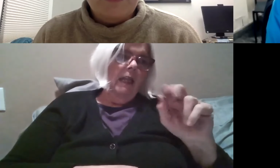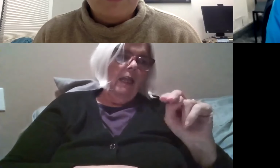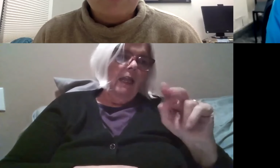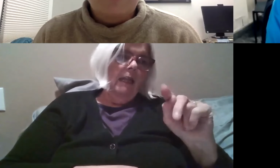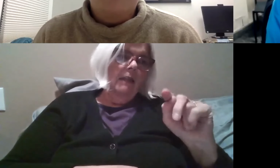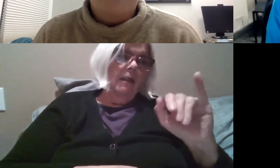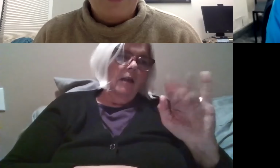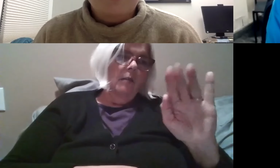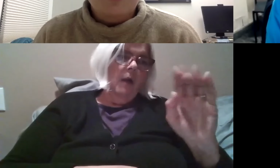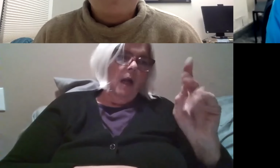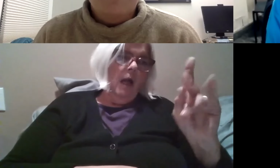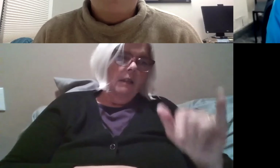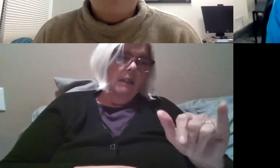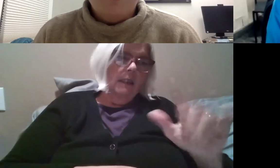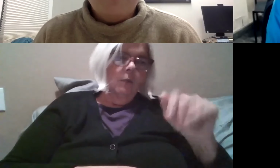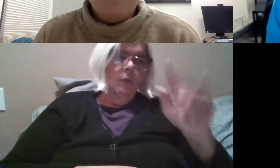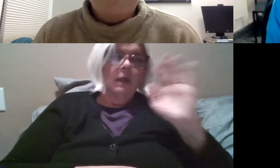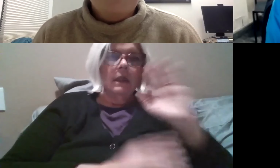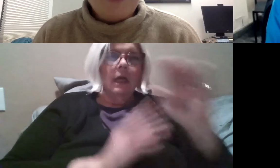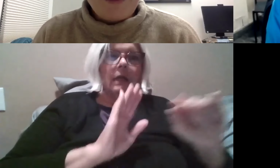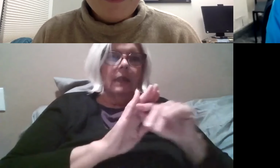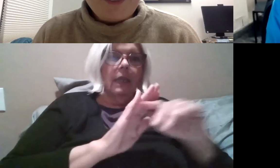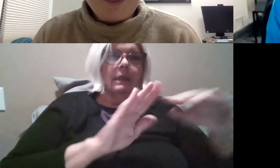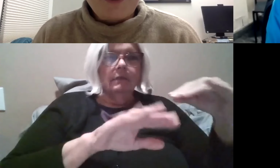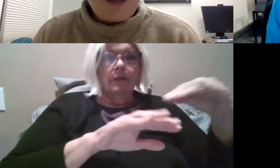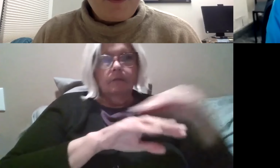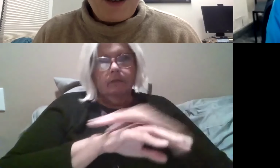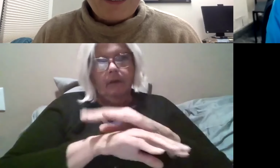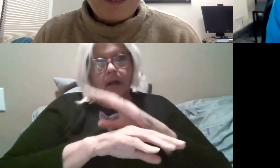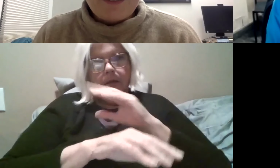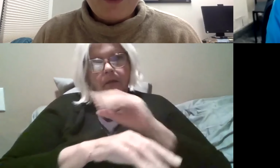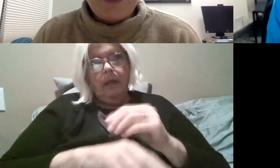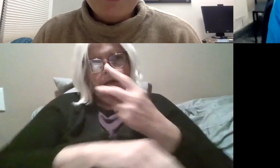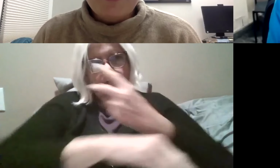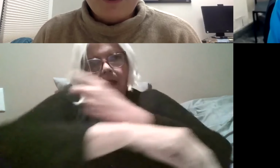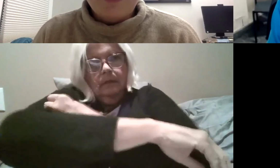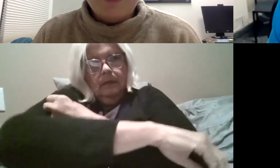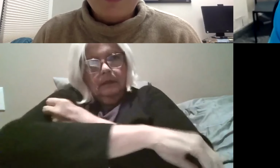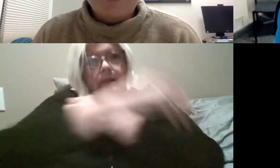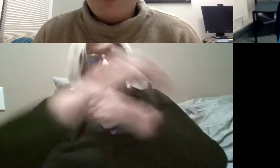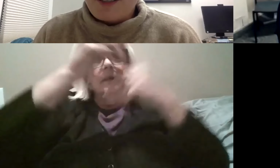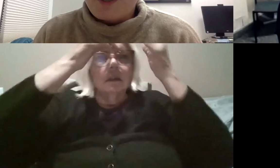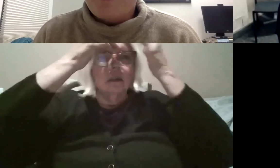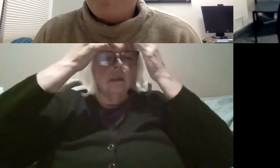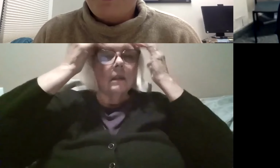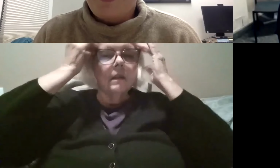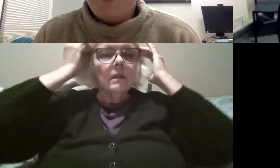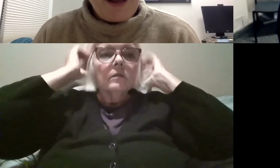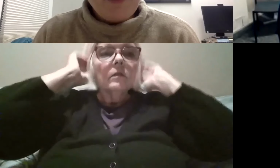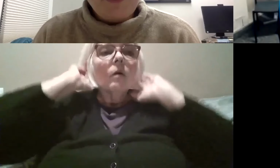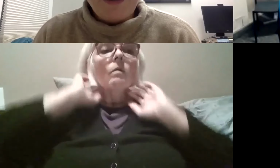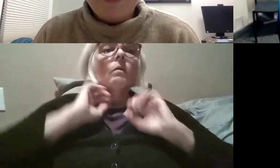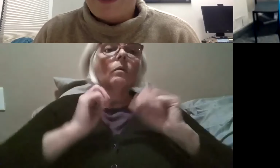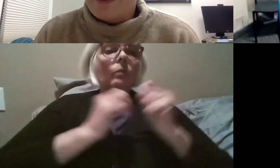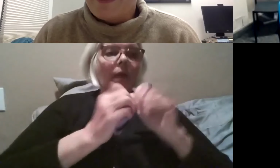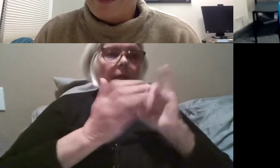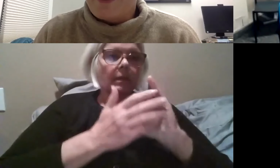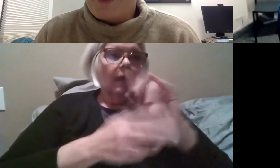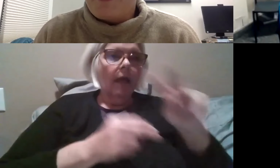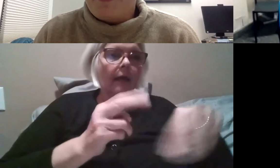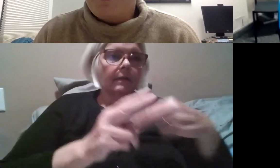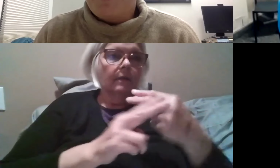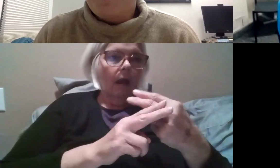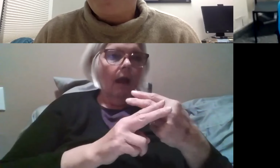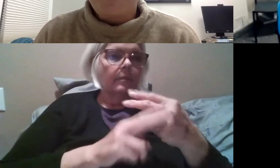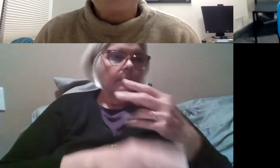different mechanism of action. But that is true for some vaccines. So that is a really good question. And I haven't been asked that yet. I like